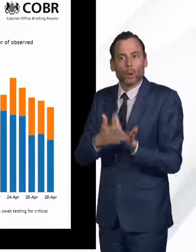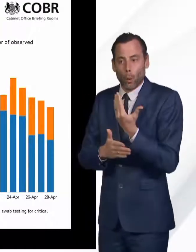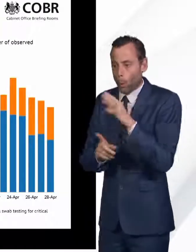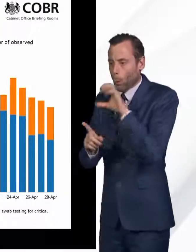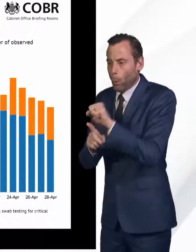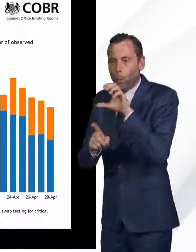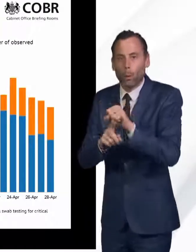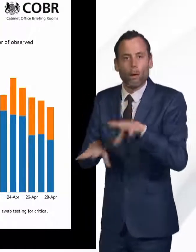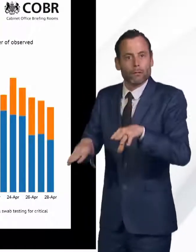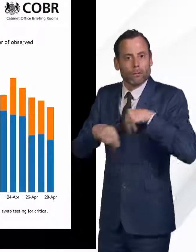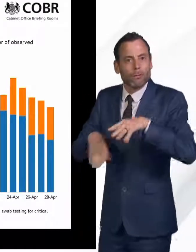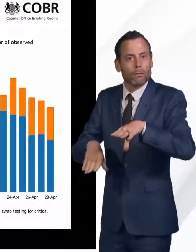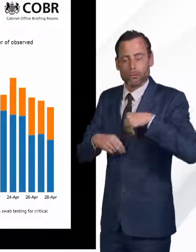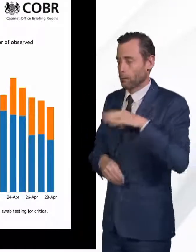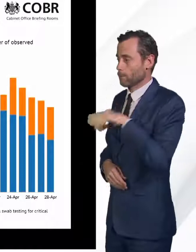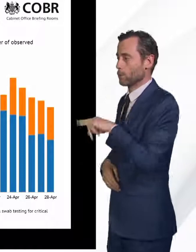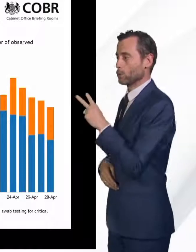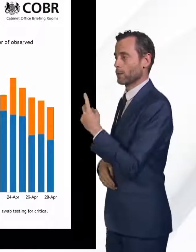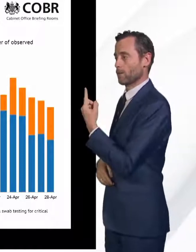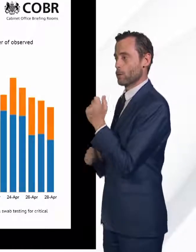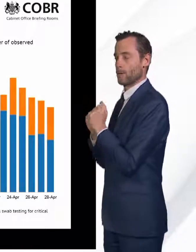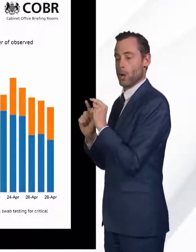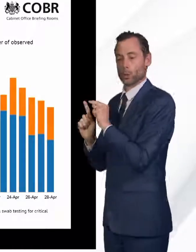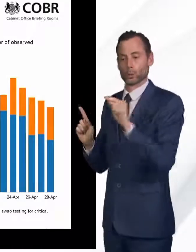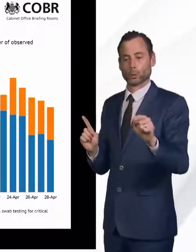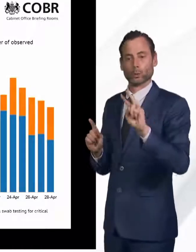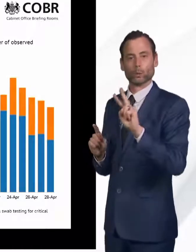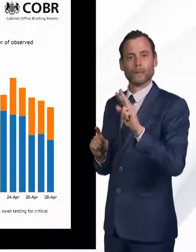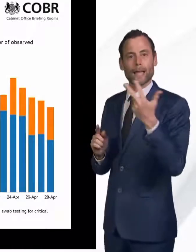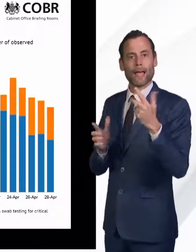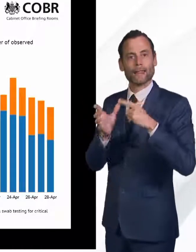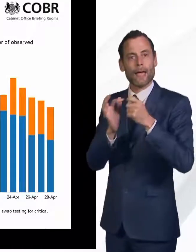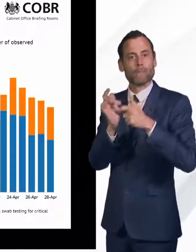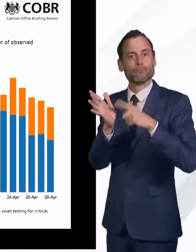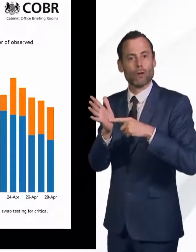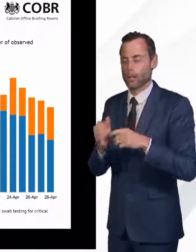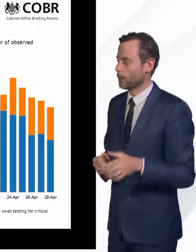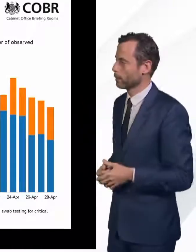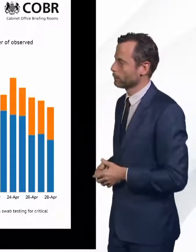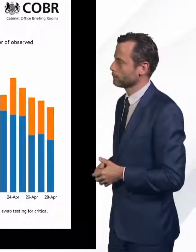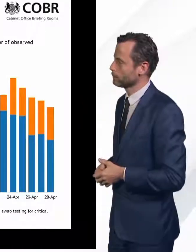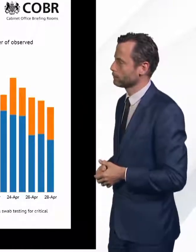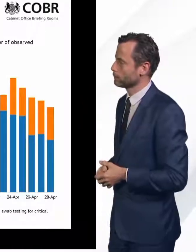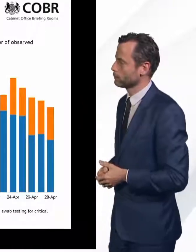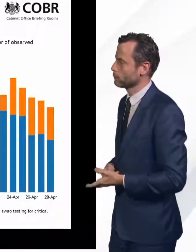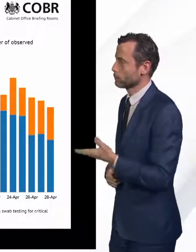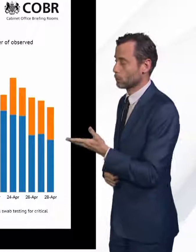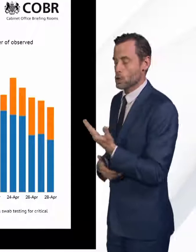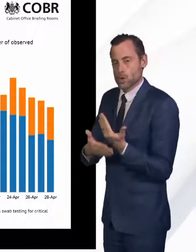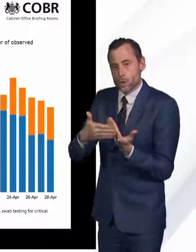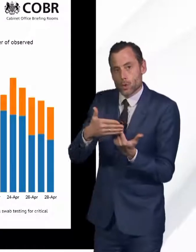March and the 28th of April. And what it shows is so this is